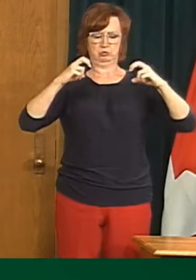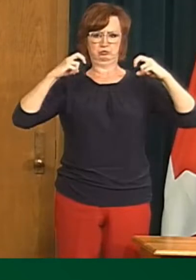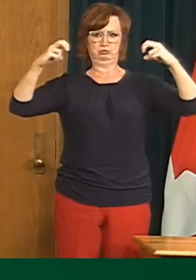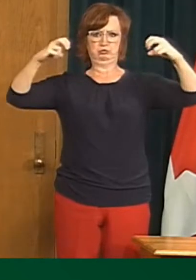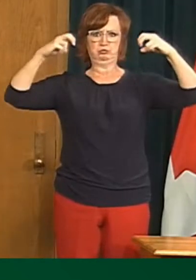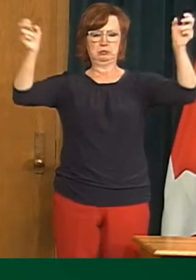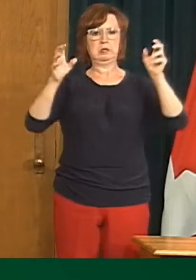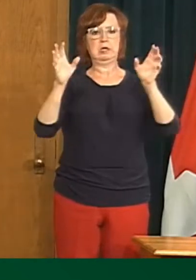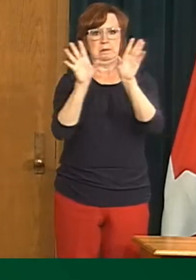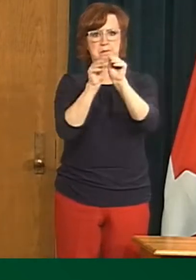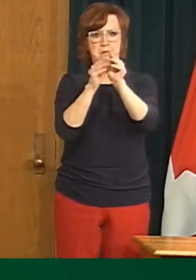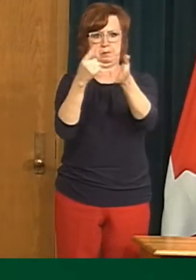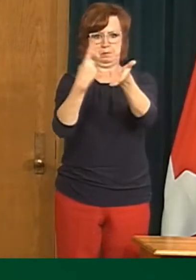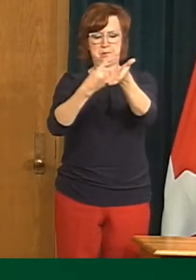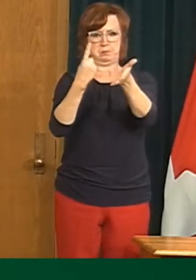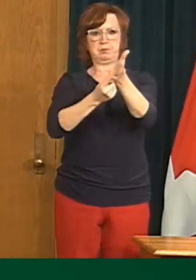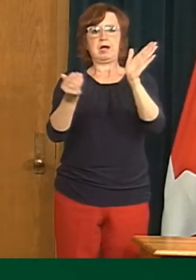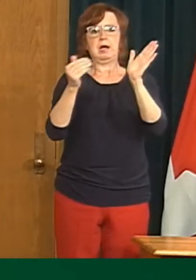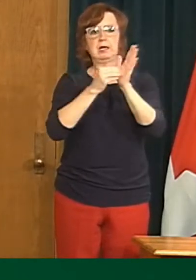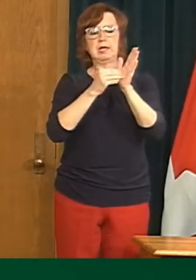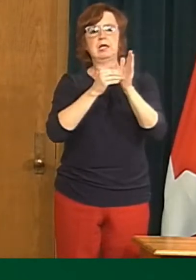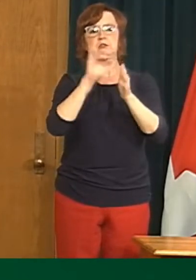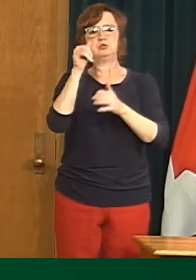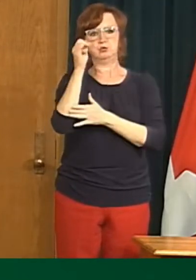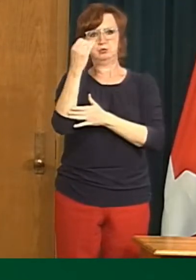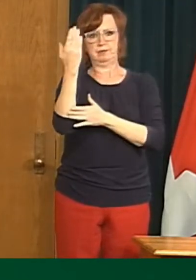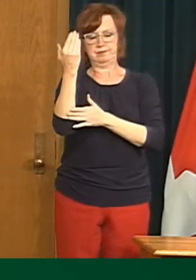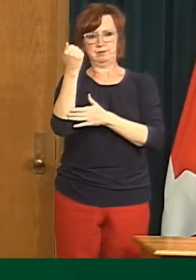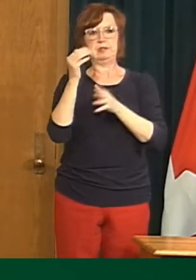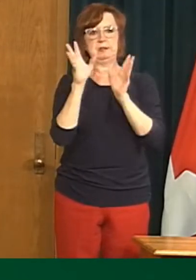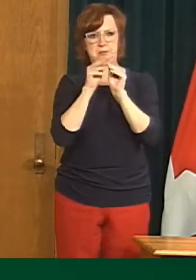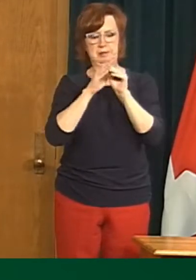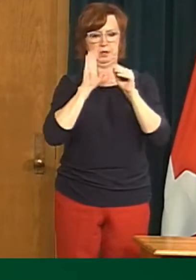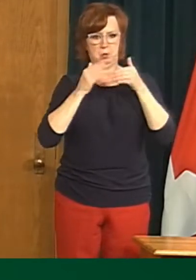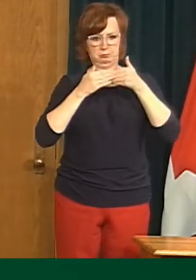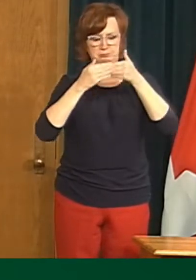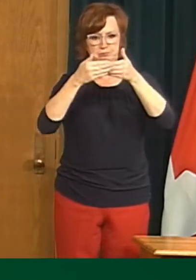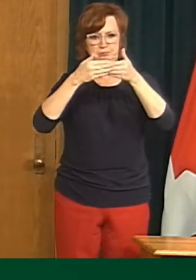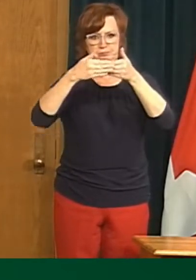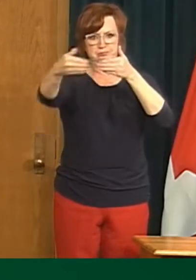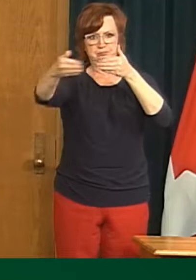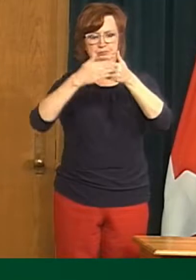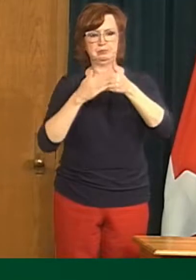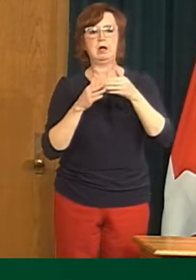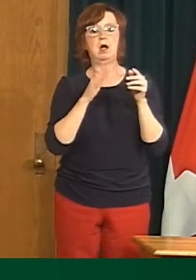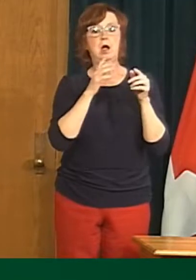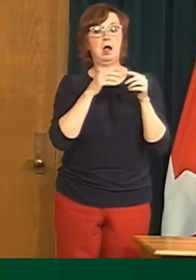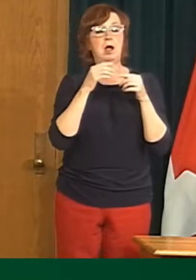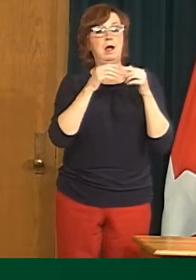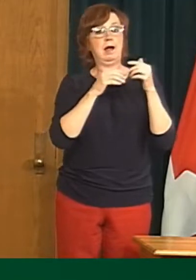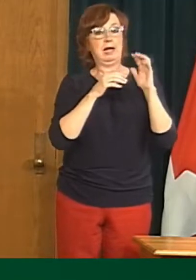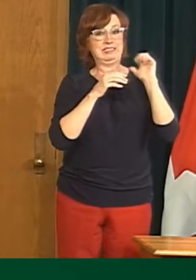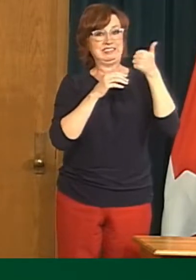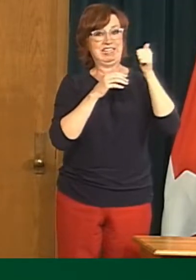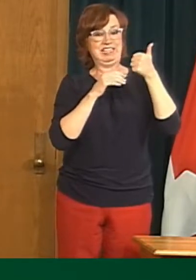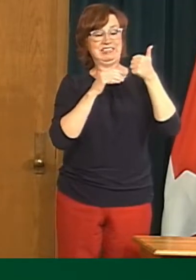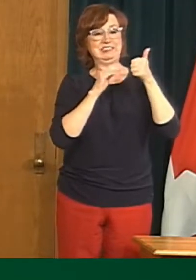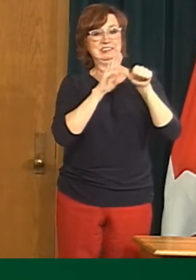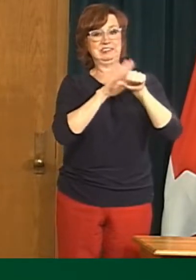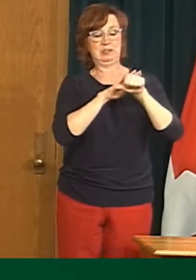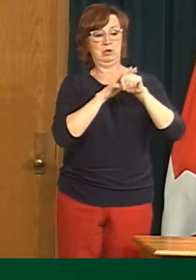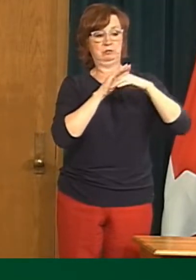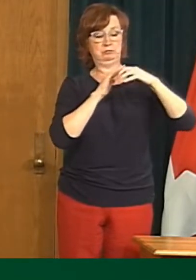and 5 opposition members will be in the Assembly at any one time in order to ensure that physical